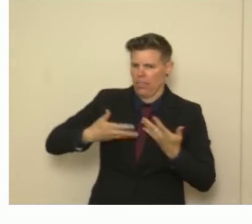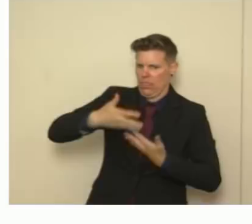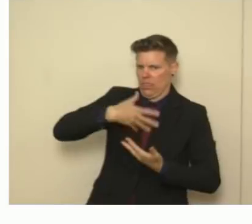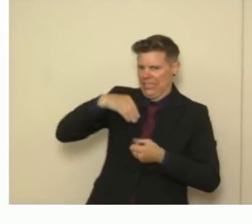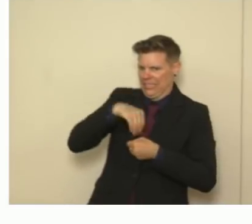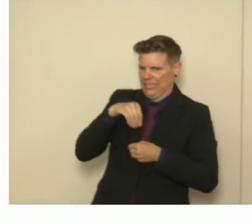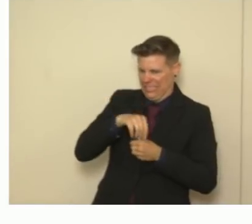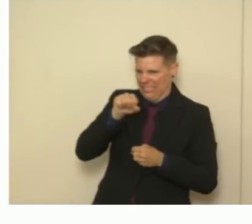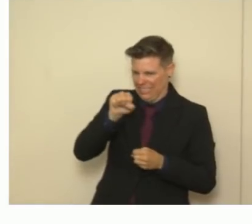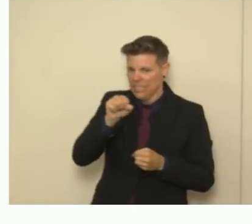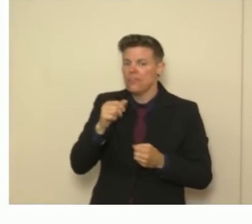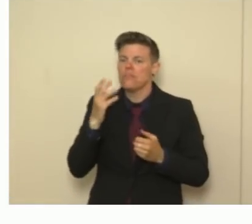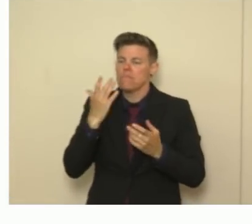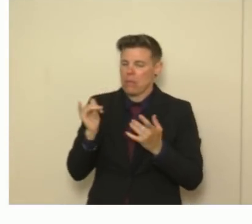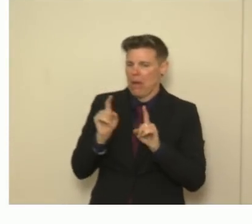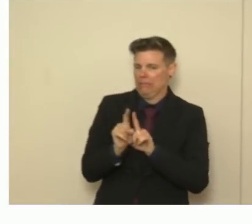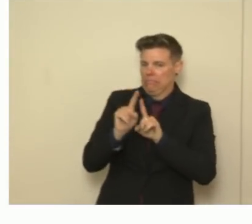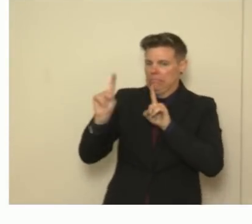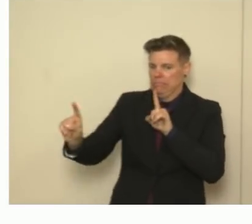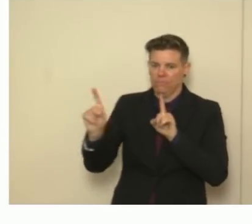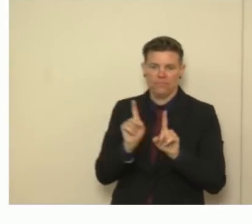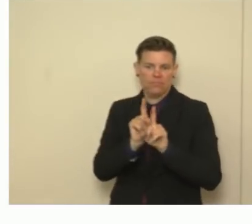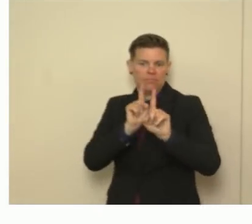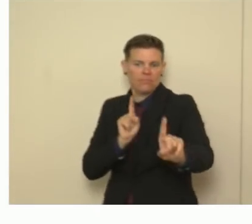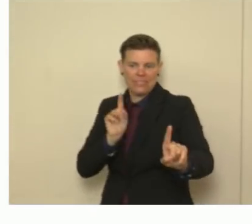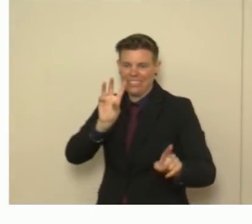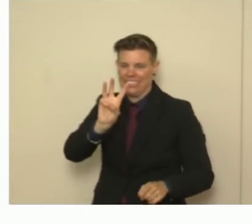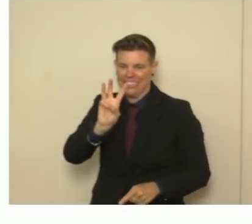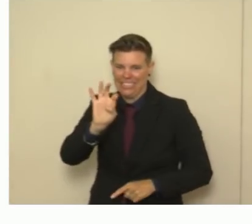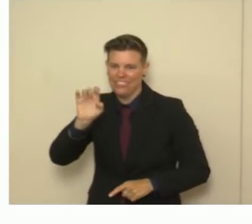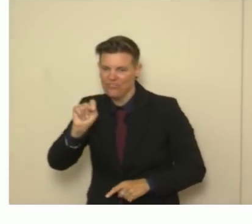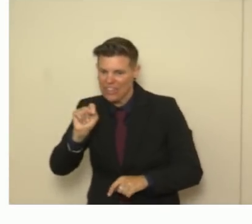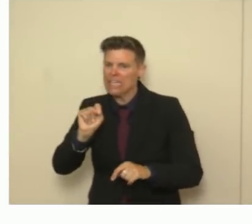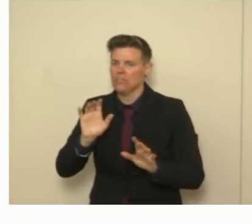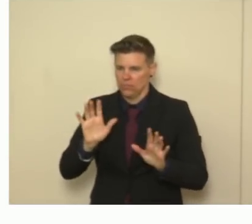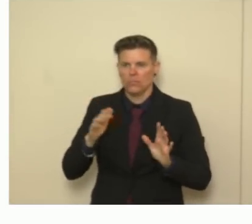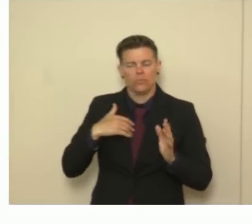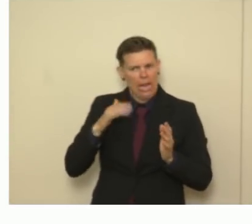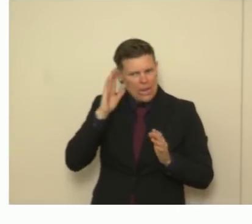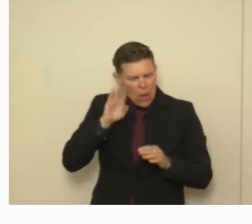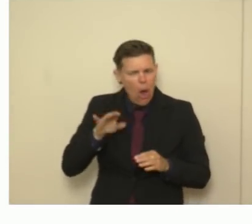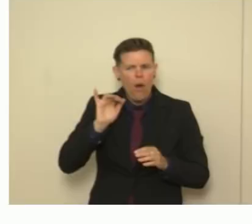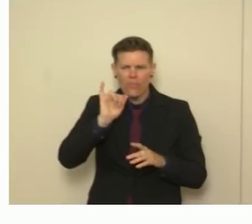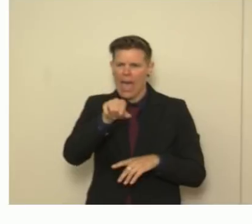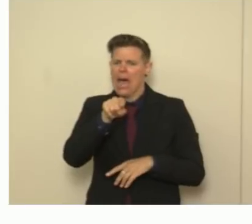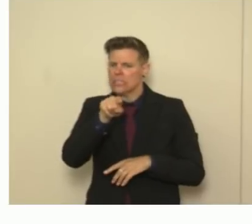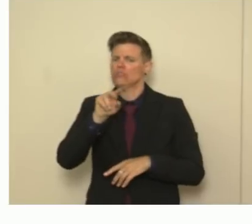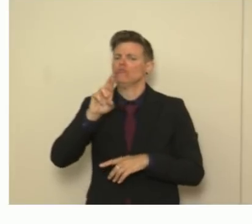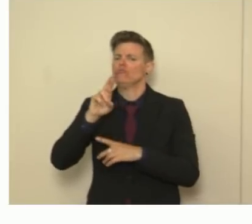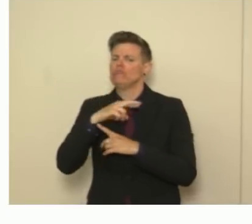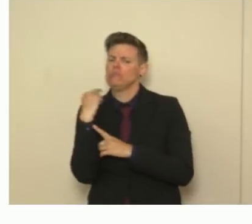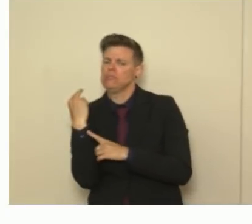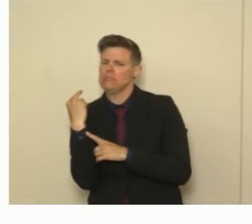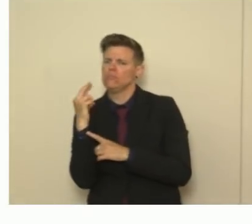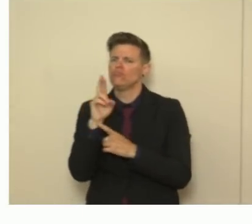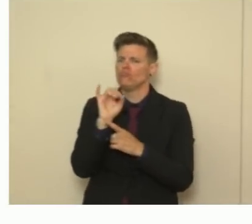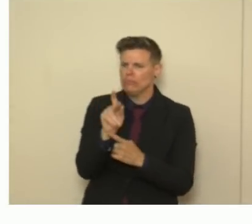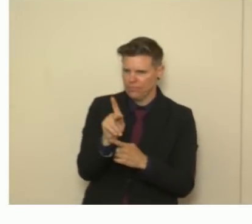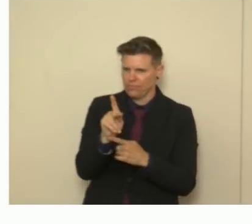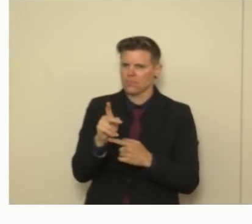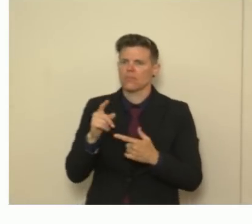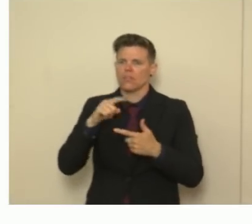someone and you're having a conversation for a prolonged period of time, we've talked about that a lot, that's risky too. And then crowded places. You